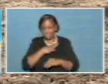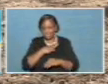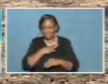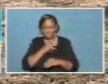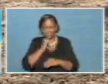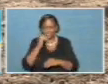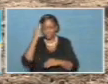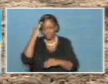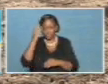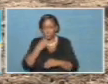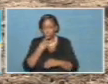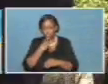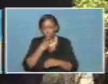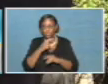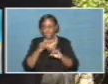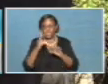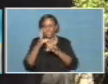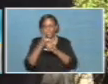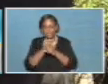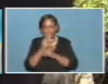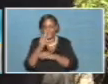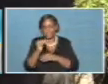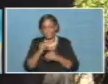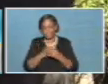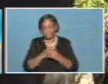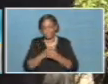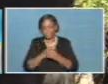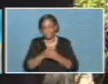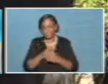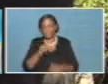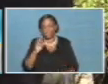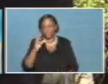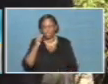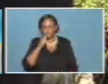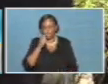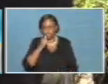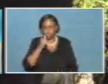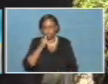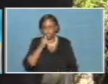been confirmed. According to police, Strawn's body was discovered by a